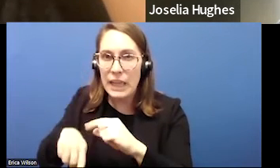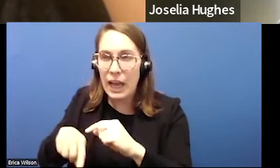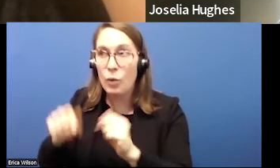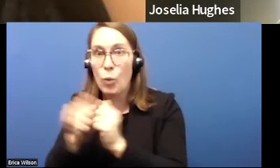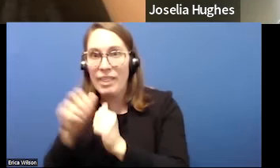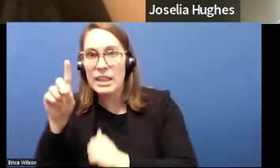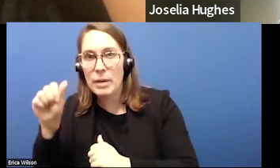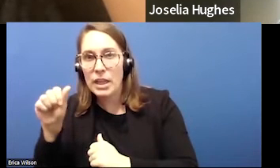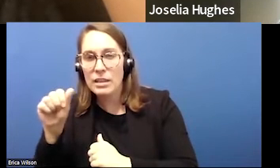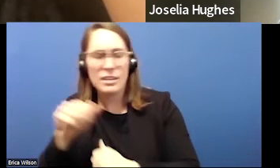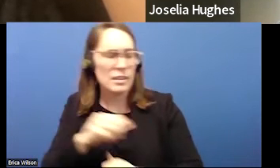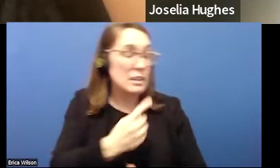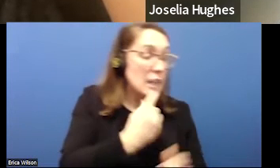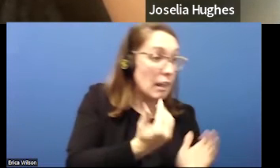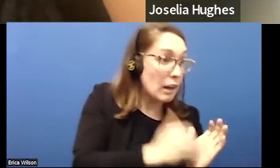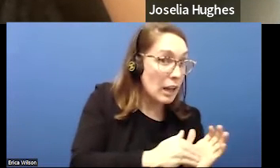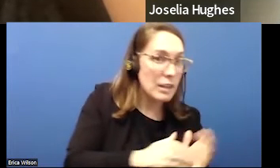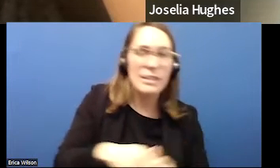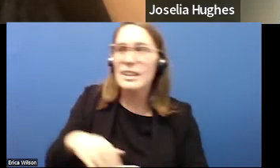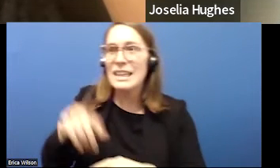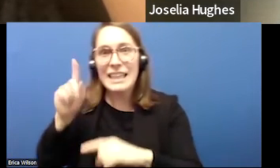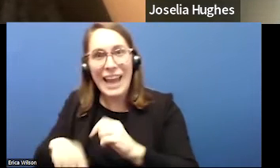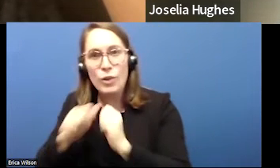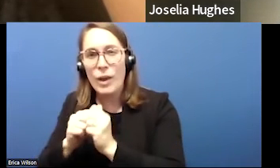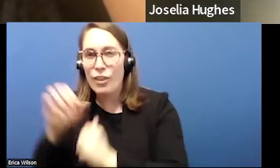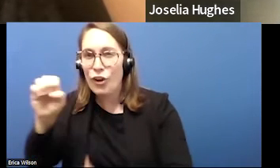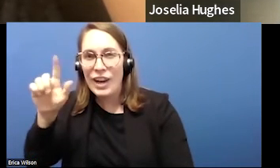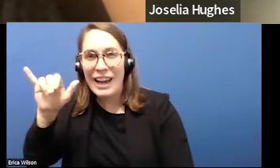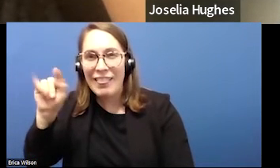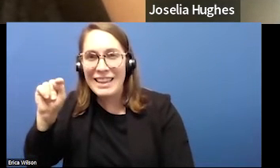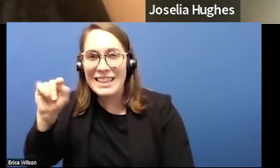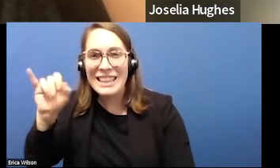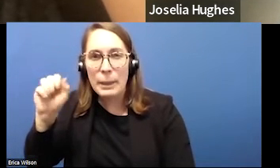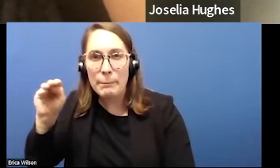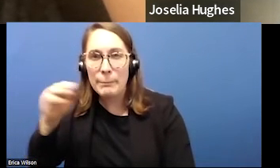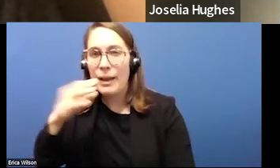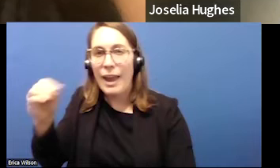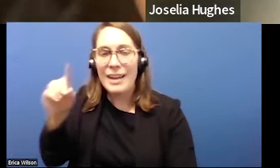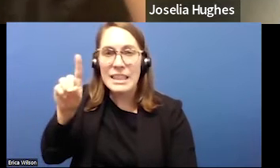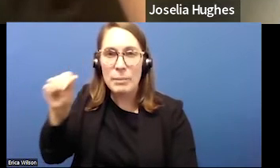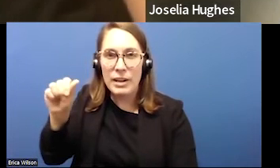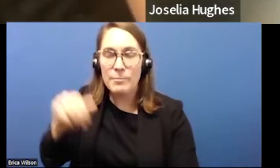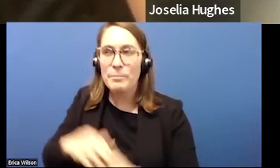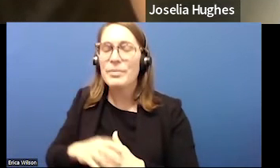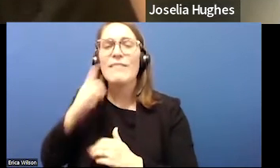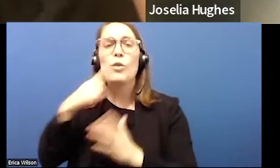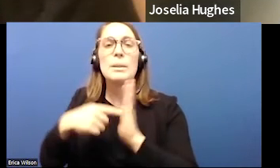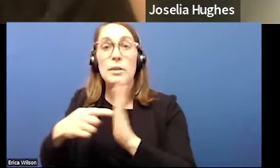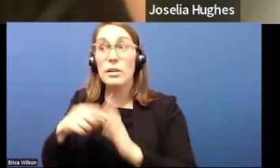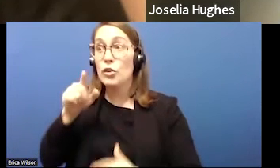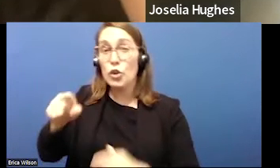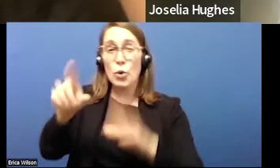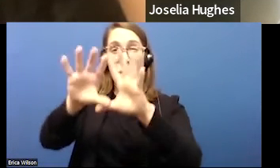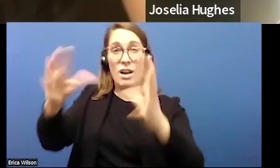By the virtue of the fact that like if we are thinking about a